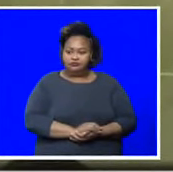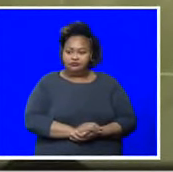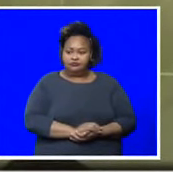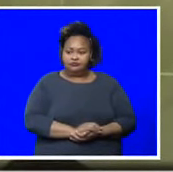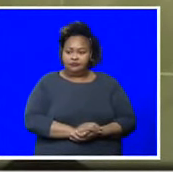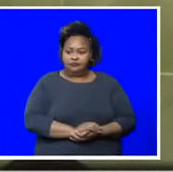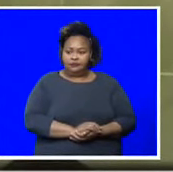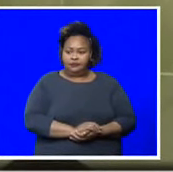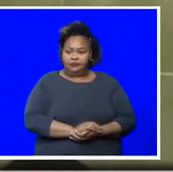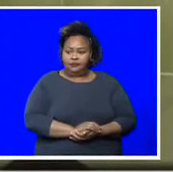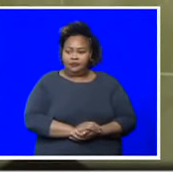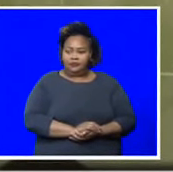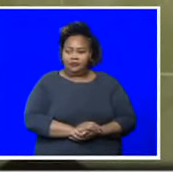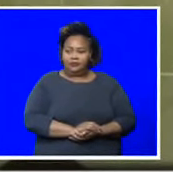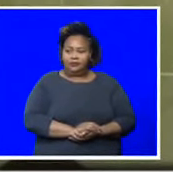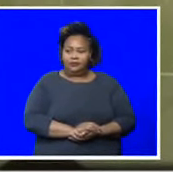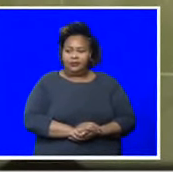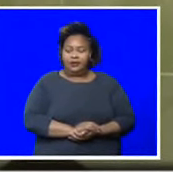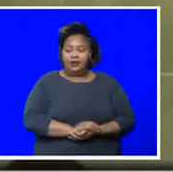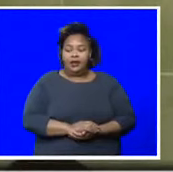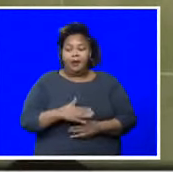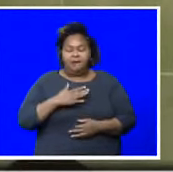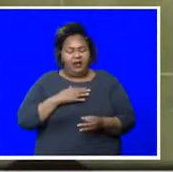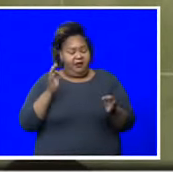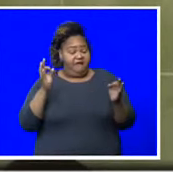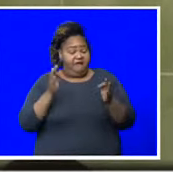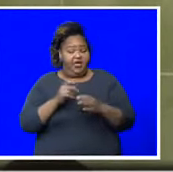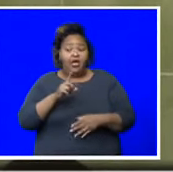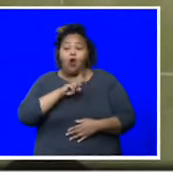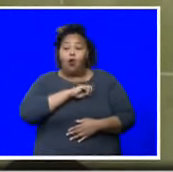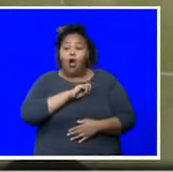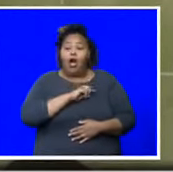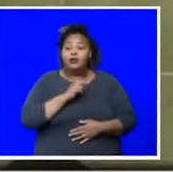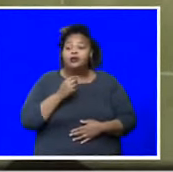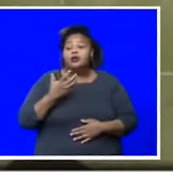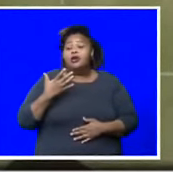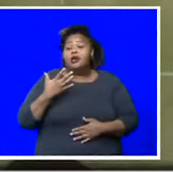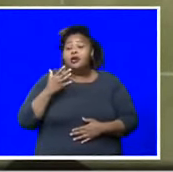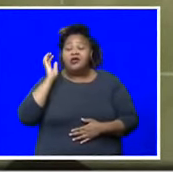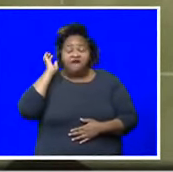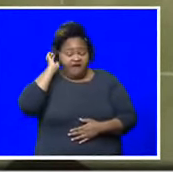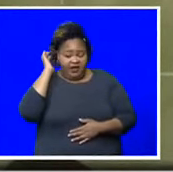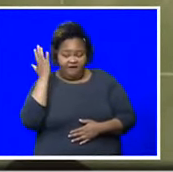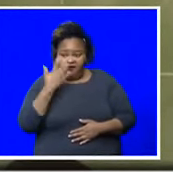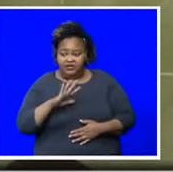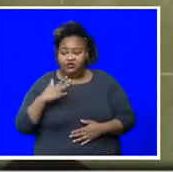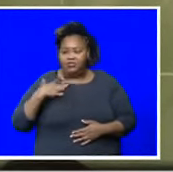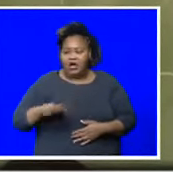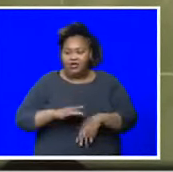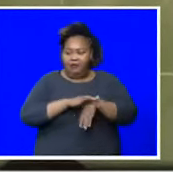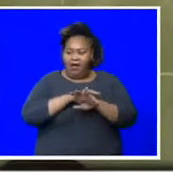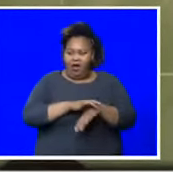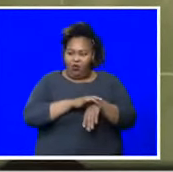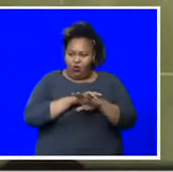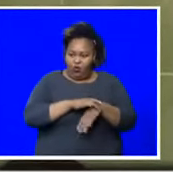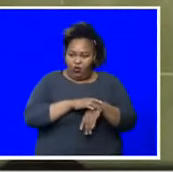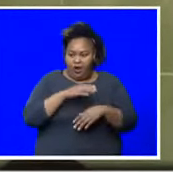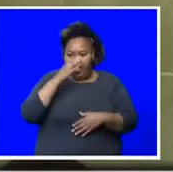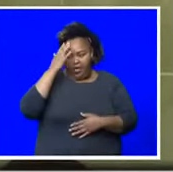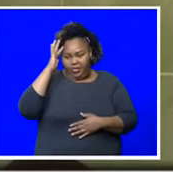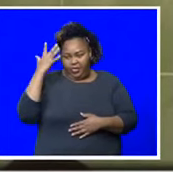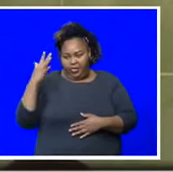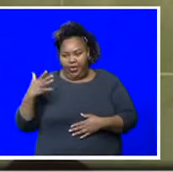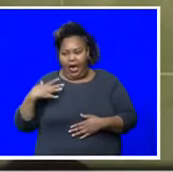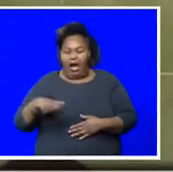labanye seba bedridden labanye seba gula ngengqondo but nje ngiyangithokotisa nami ukuthi nami ihla ngithole ithuba lekujova